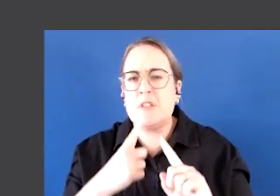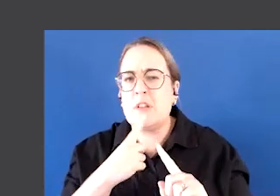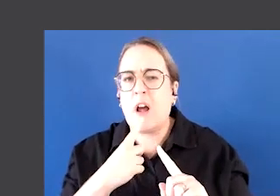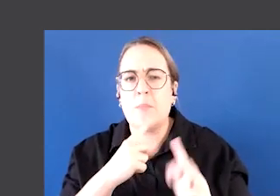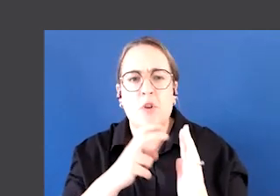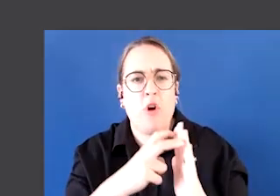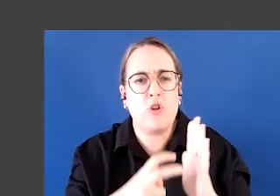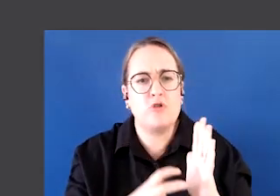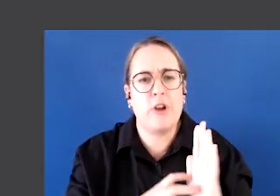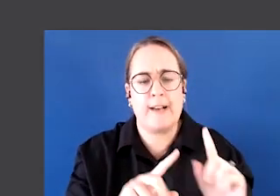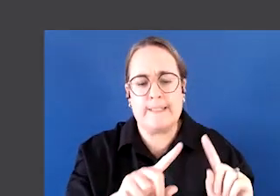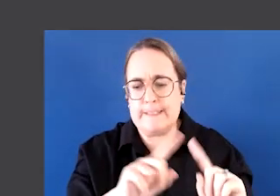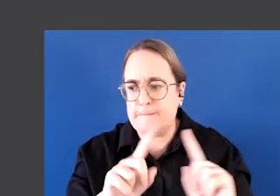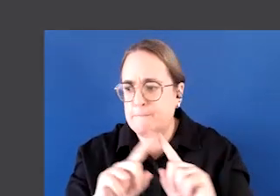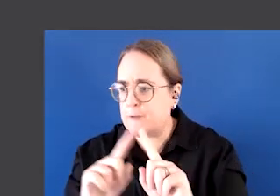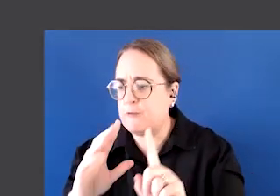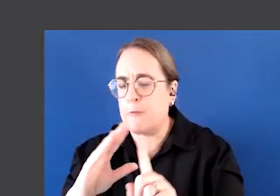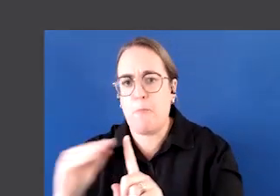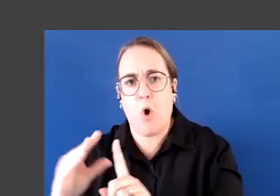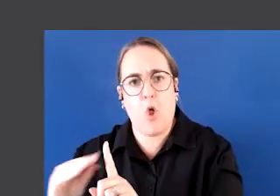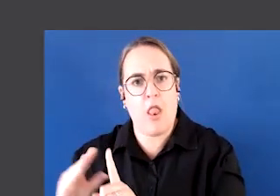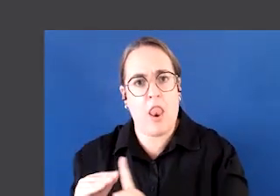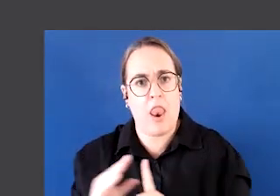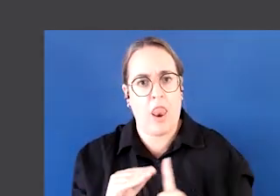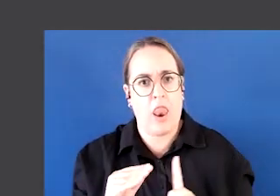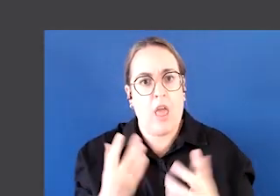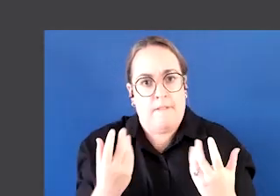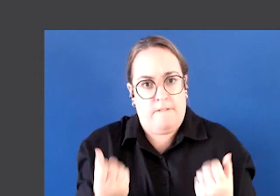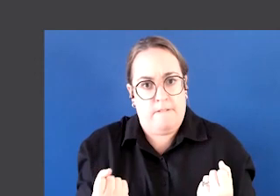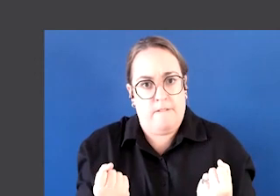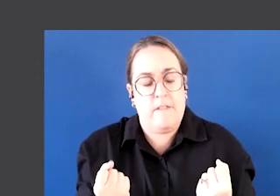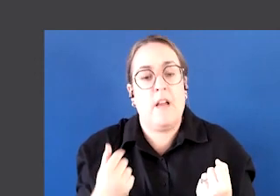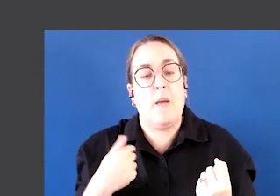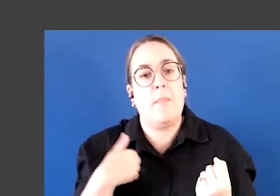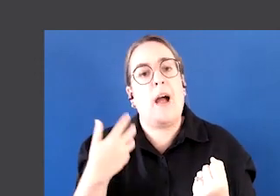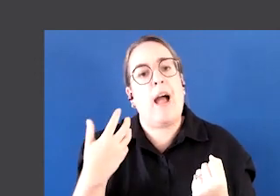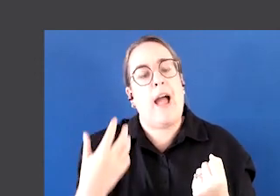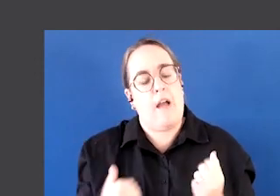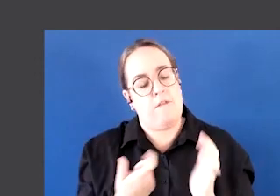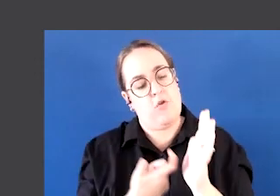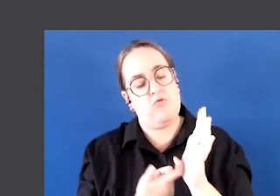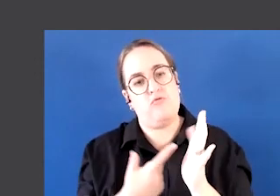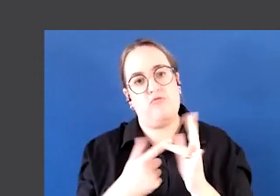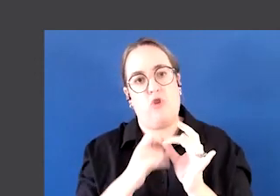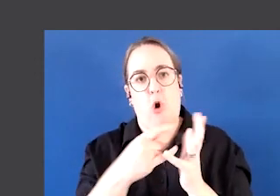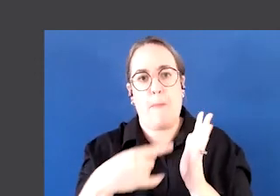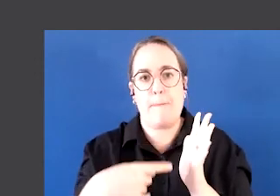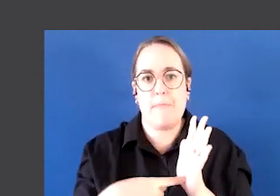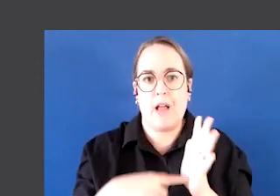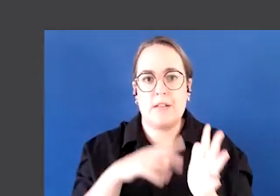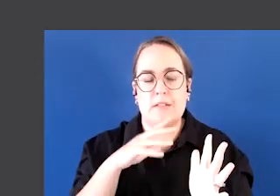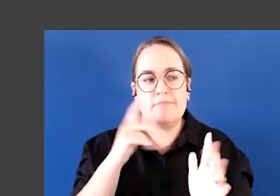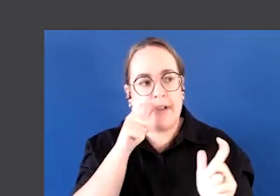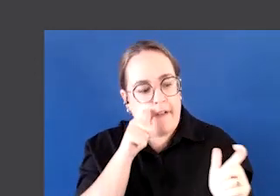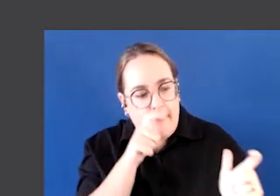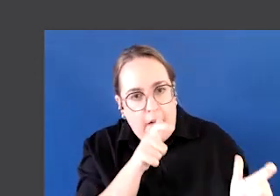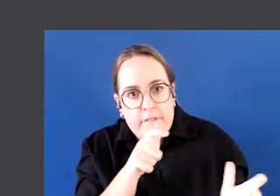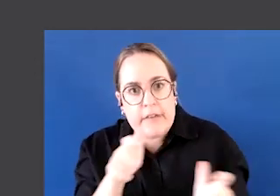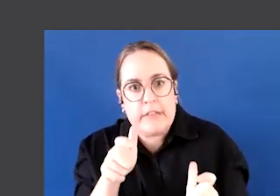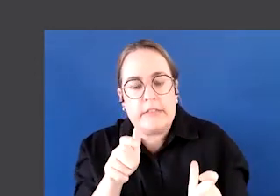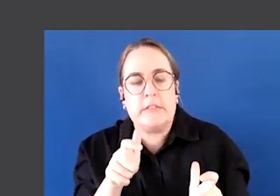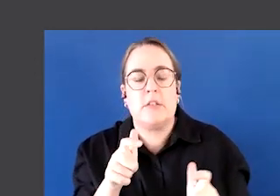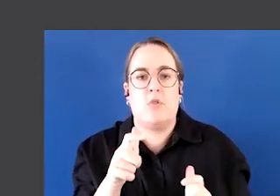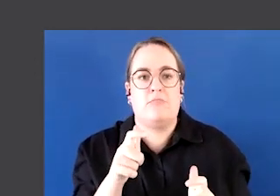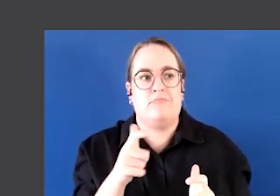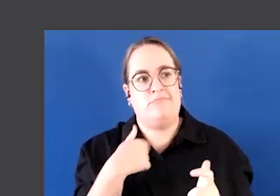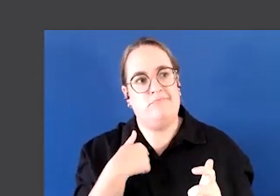of different contract forms and contract models in play, they are all supported by extremely robust governance and